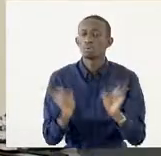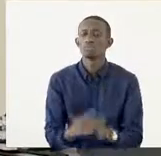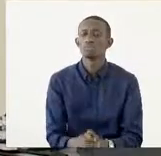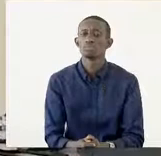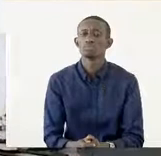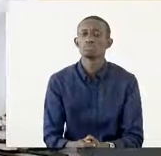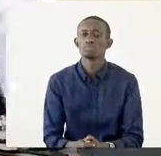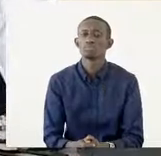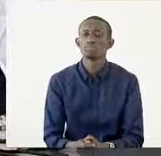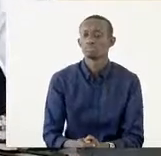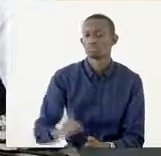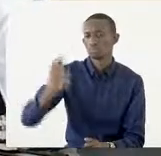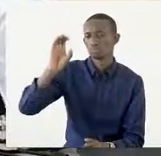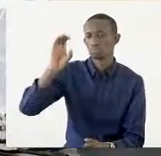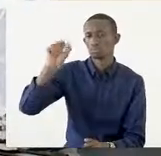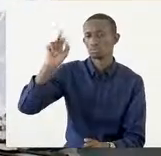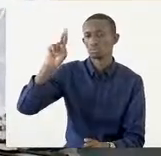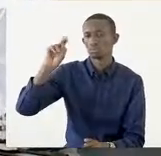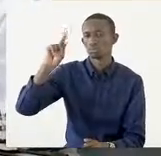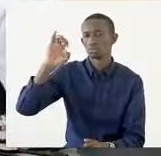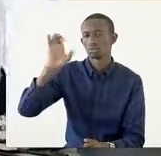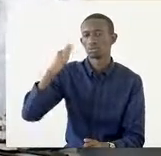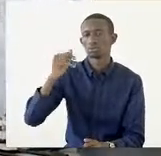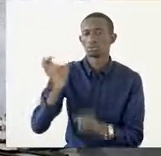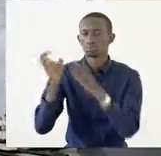distinguish carbonyl compounds,